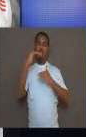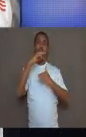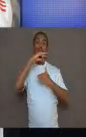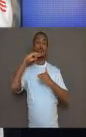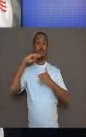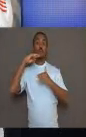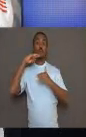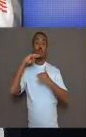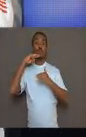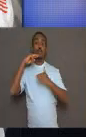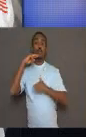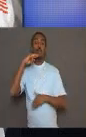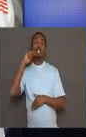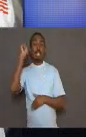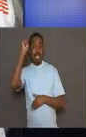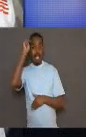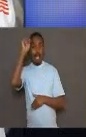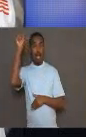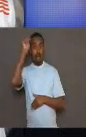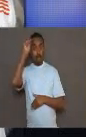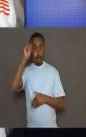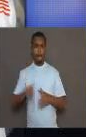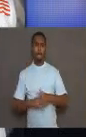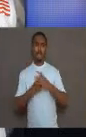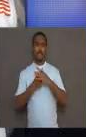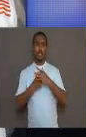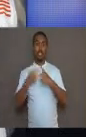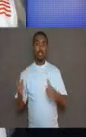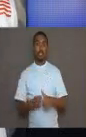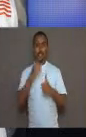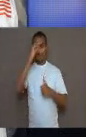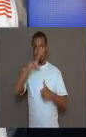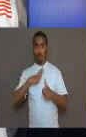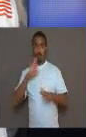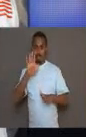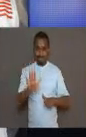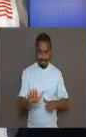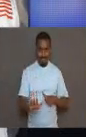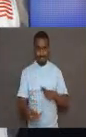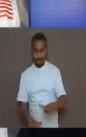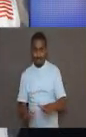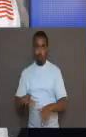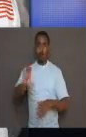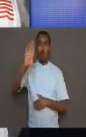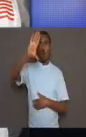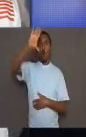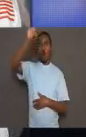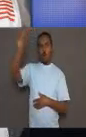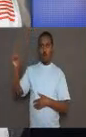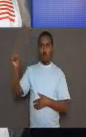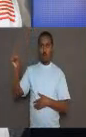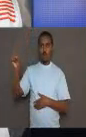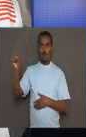when Neil Armstrong became the first man to walk on the moon during